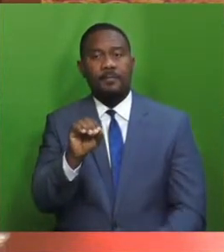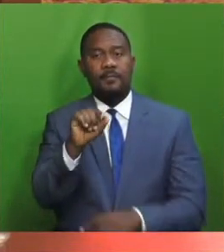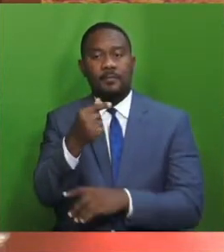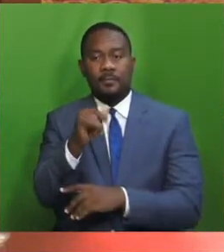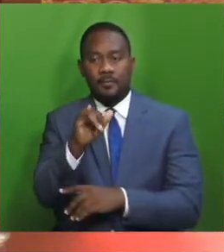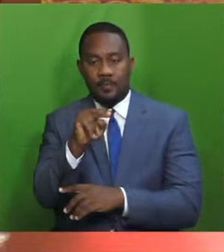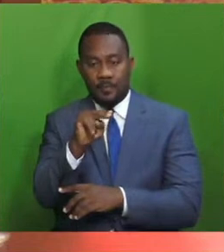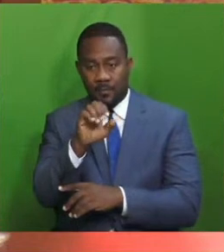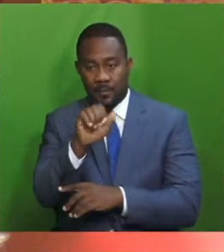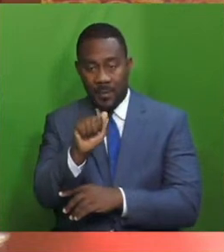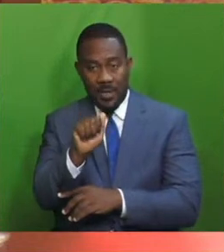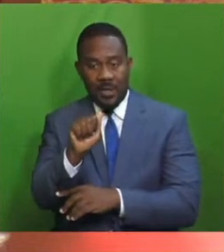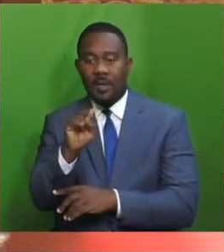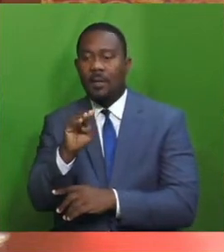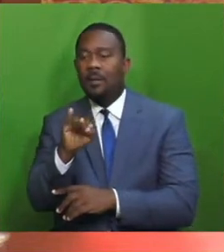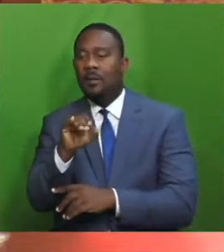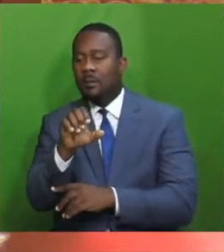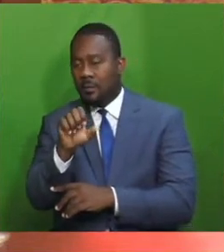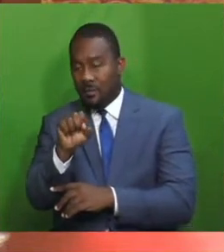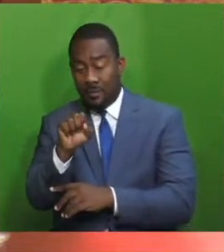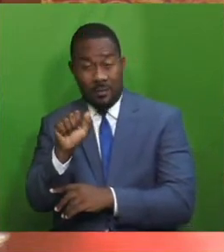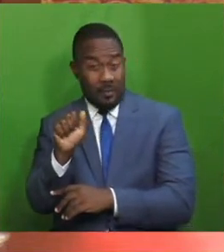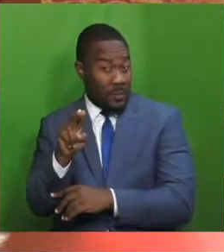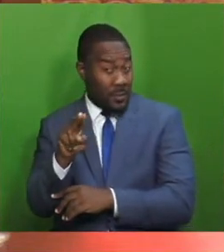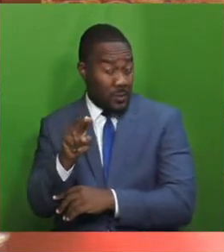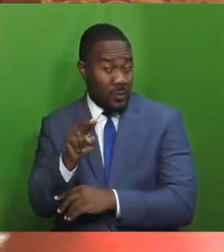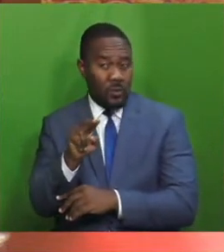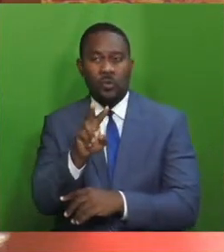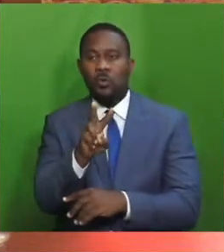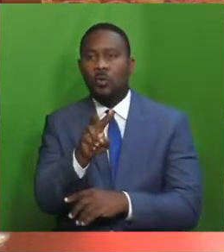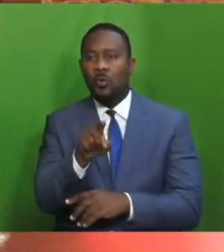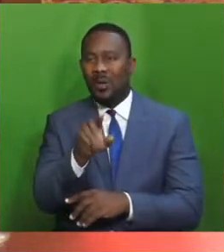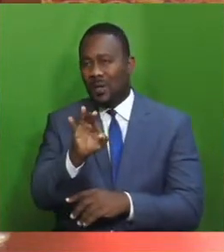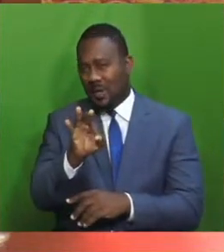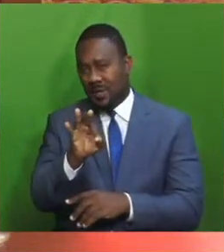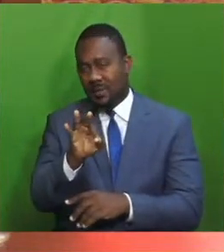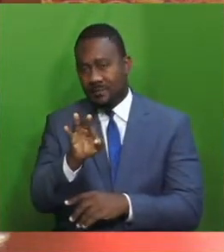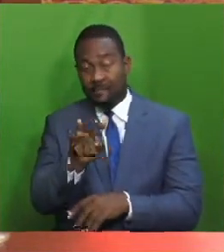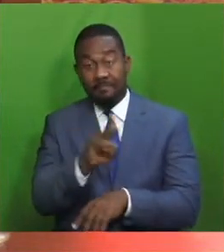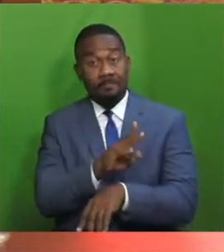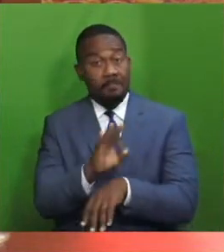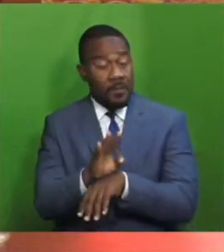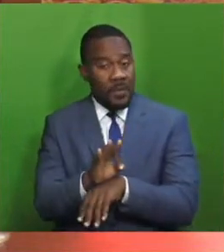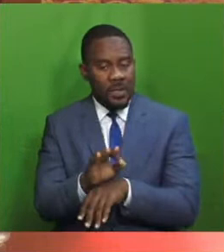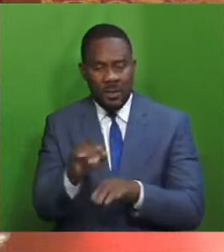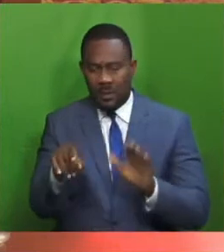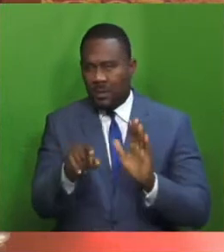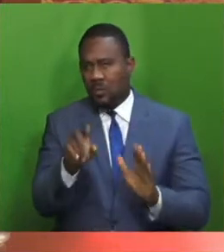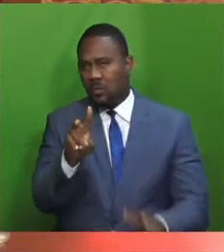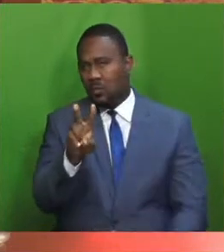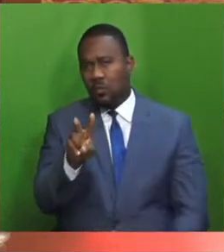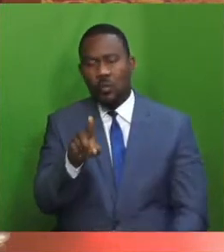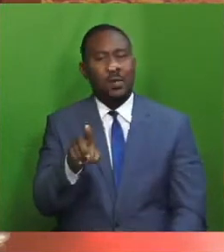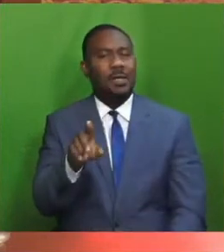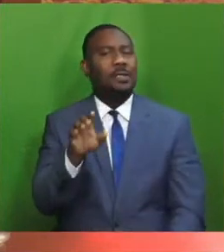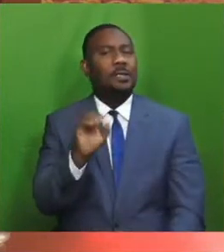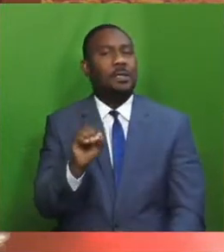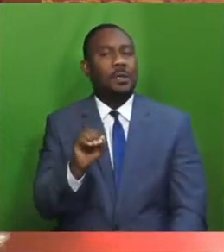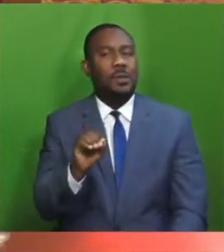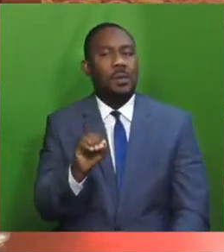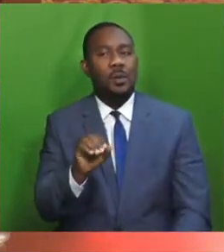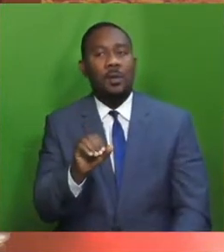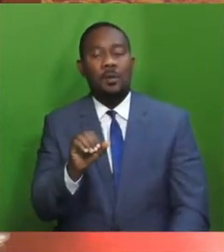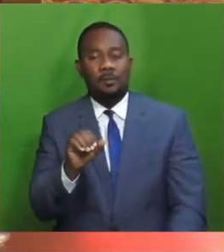negative 2.9%, Burkina Faso negative 2.0%, and Senegal negative